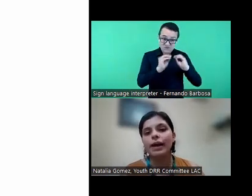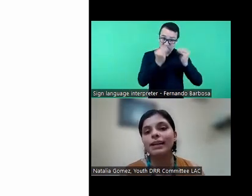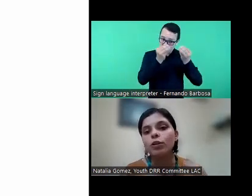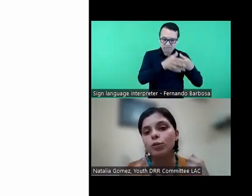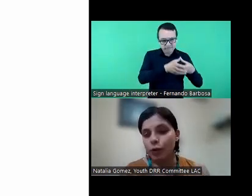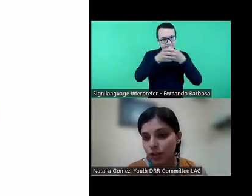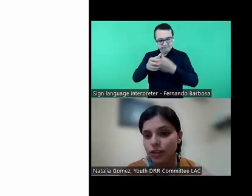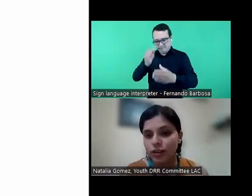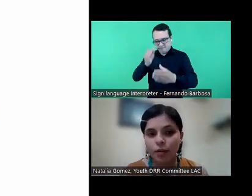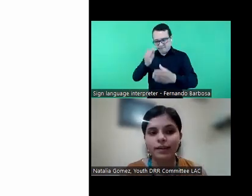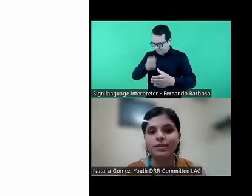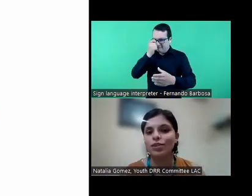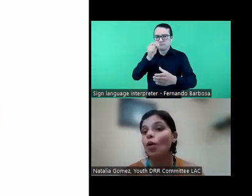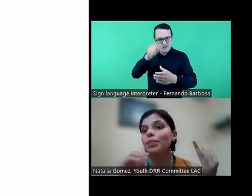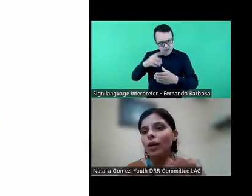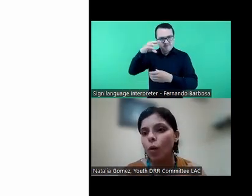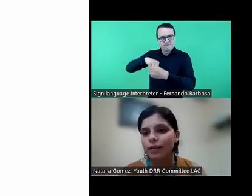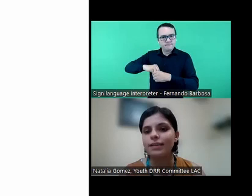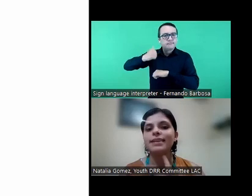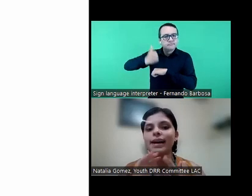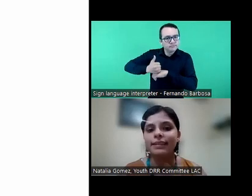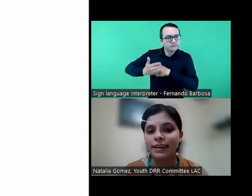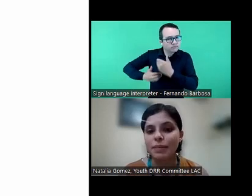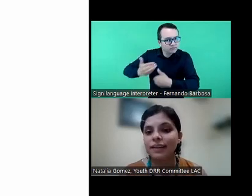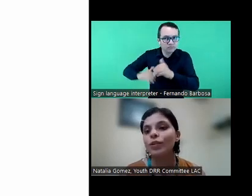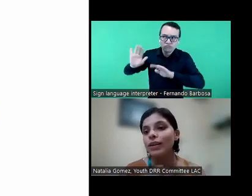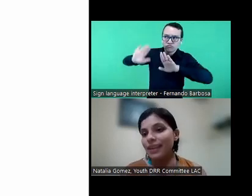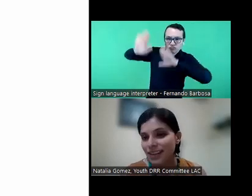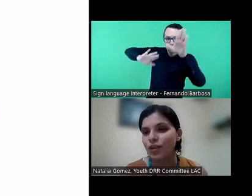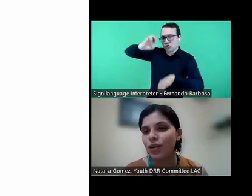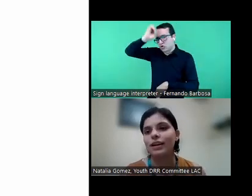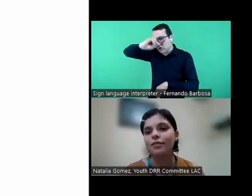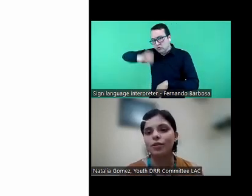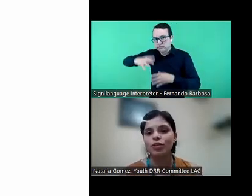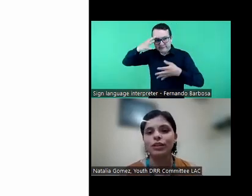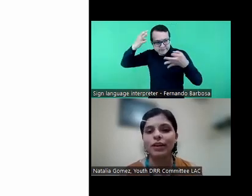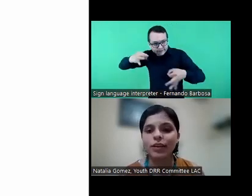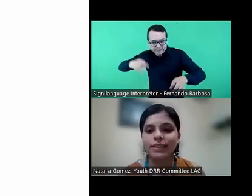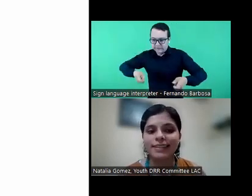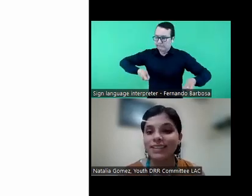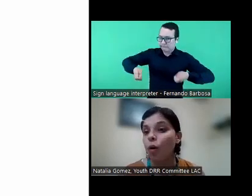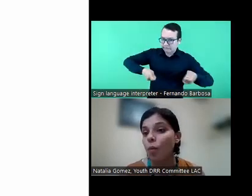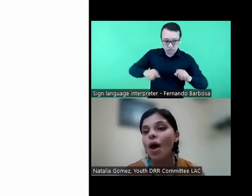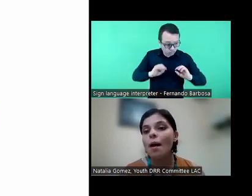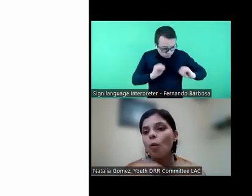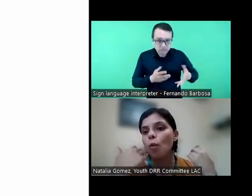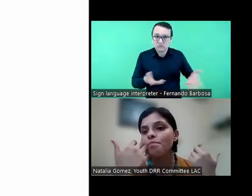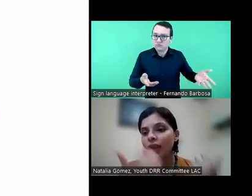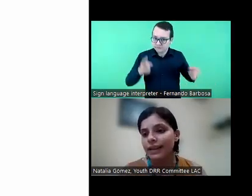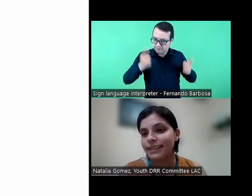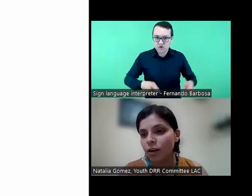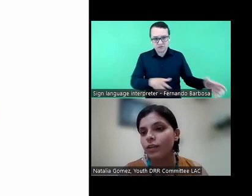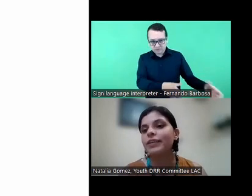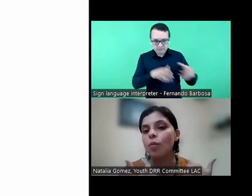be recognized in the decision-making processes, in governance, training, and actions and disaster